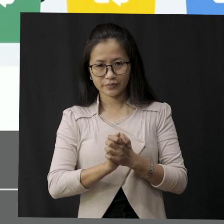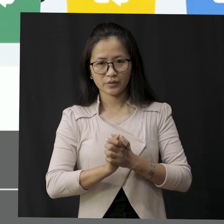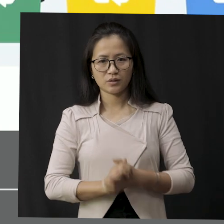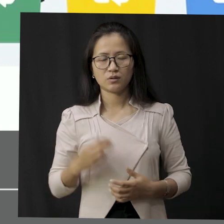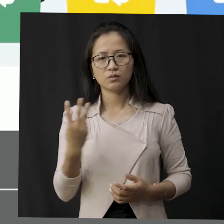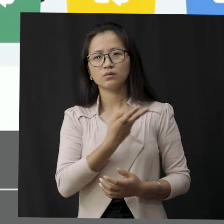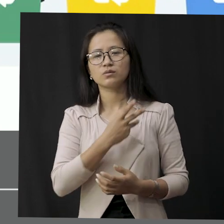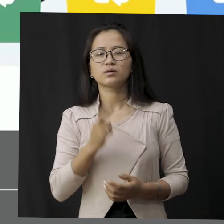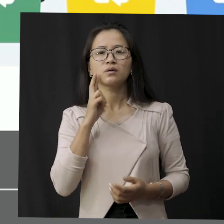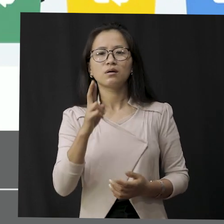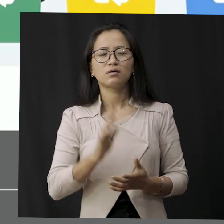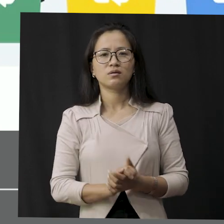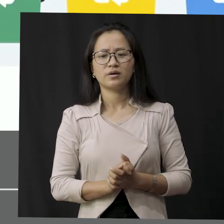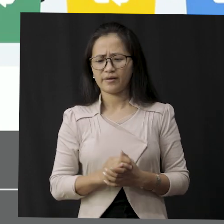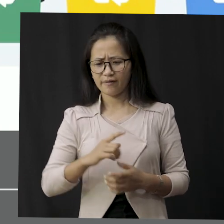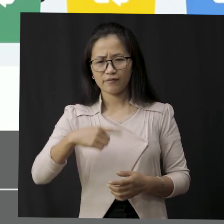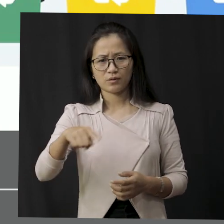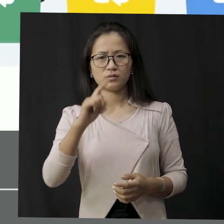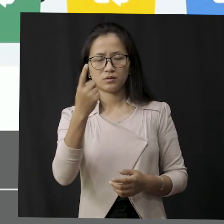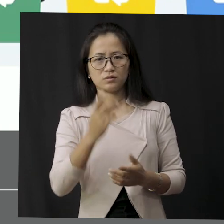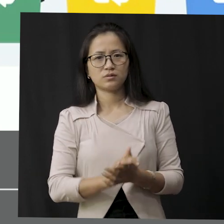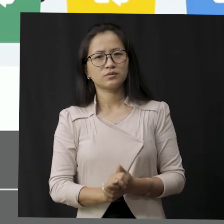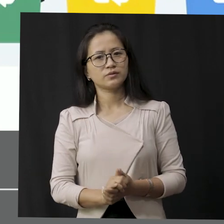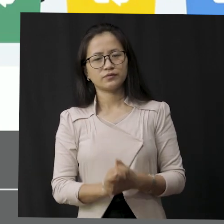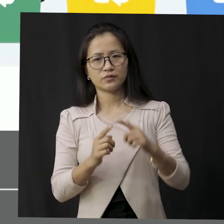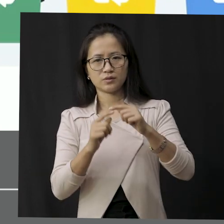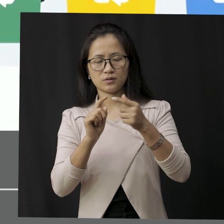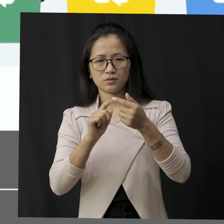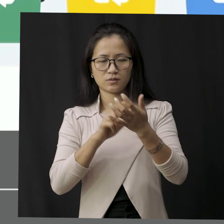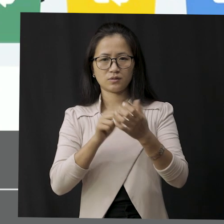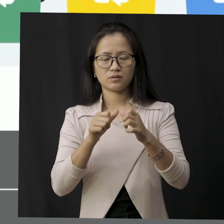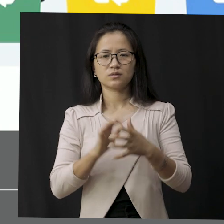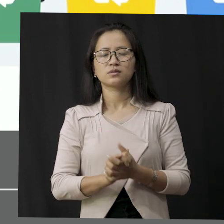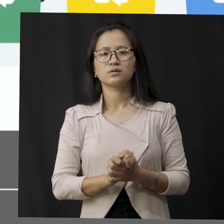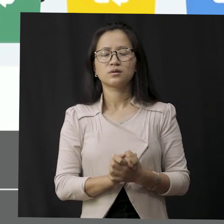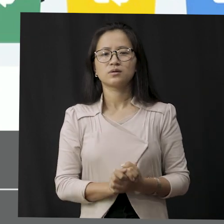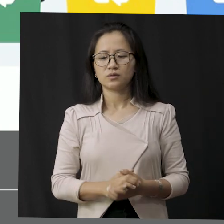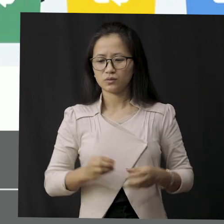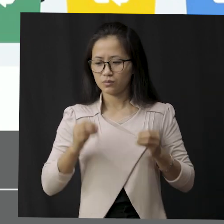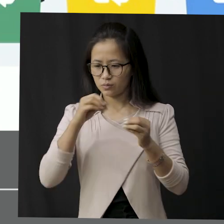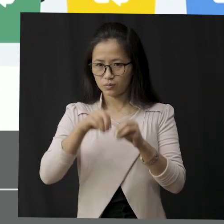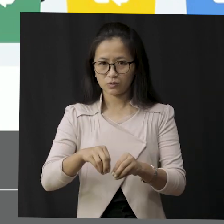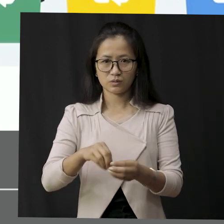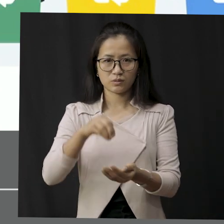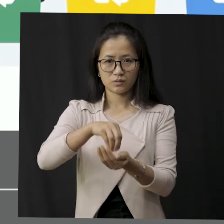and we, like her, every one of us, like your friend Tane, we have to make sure that we are putting the waste